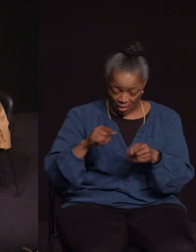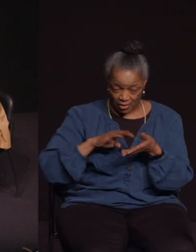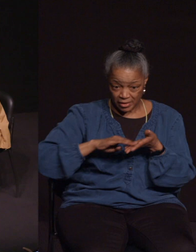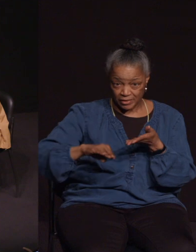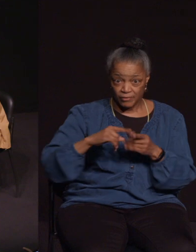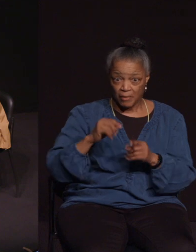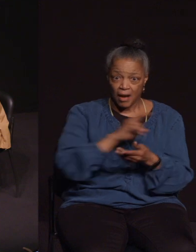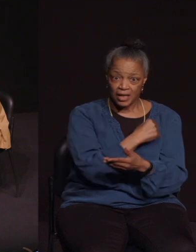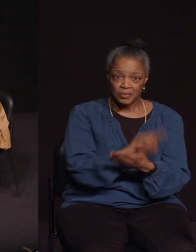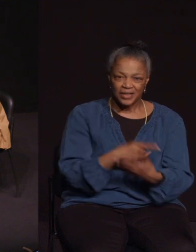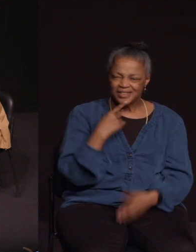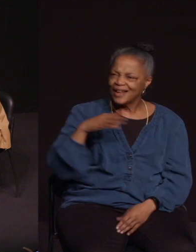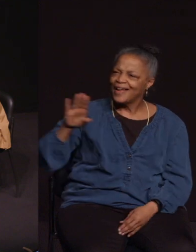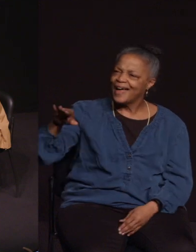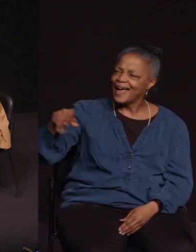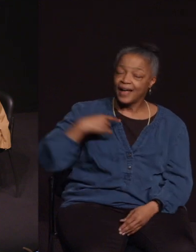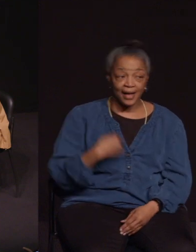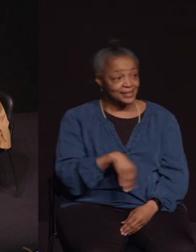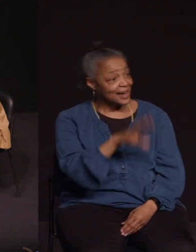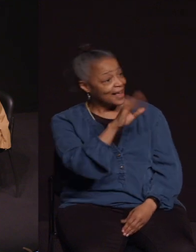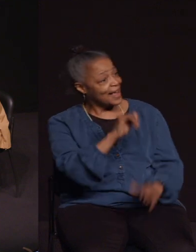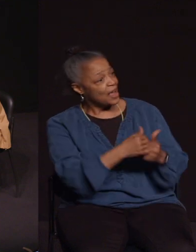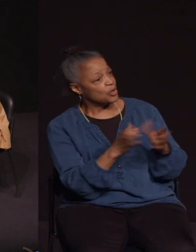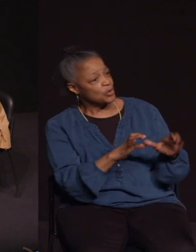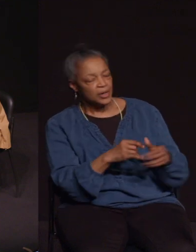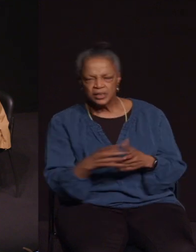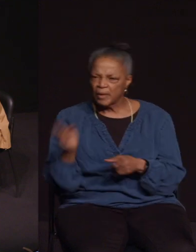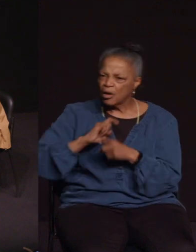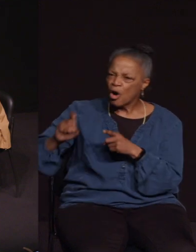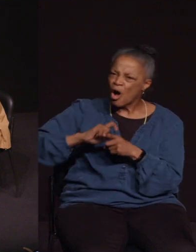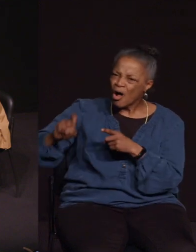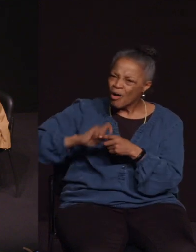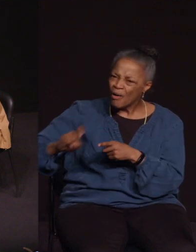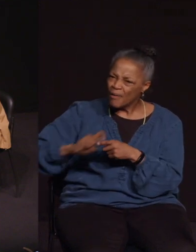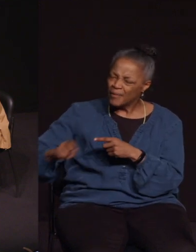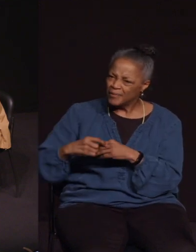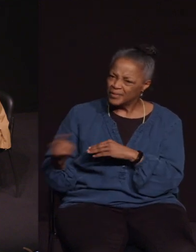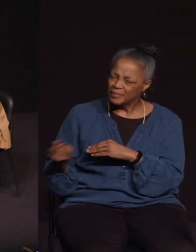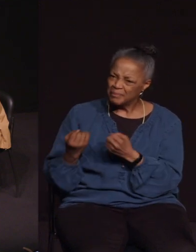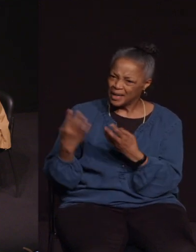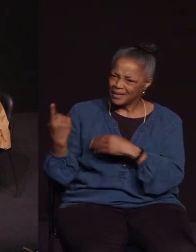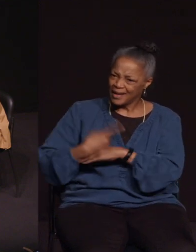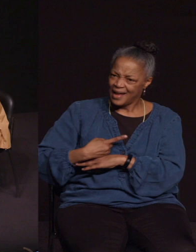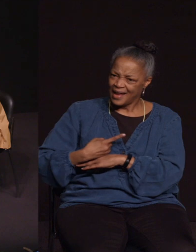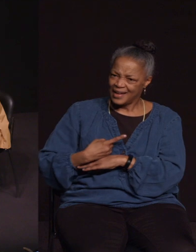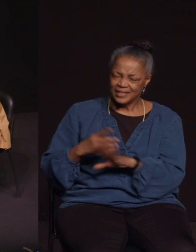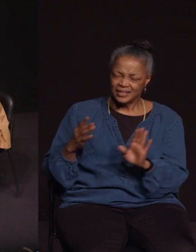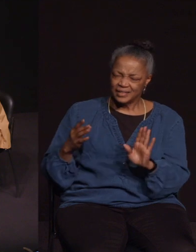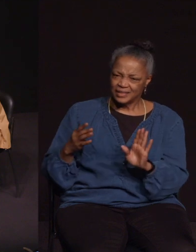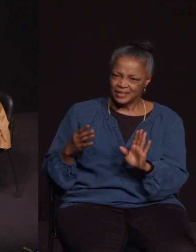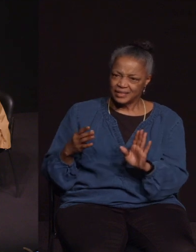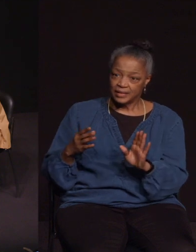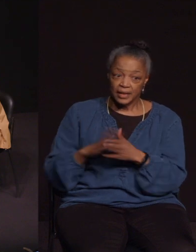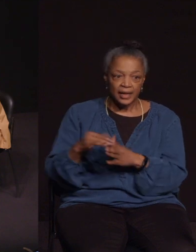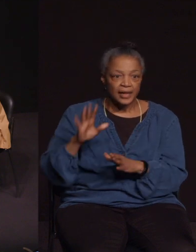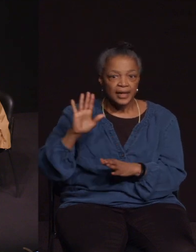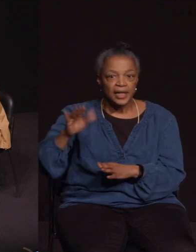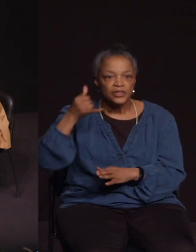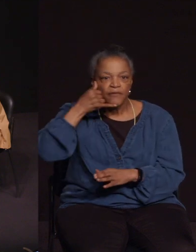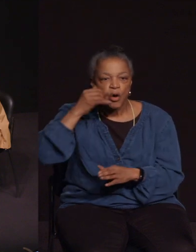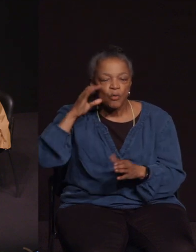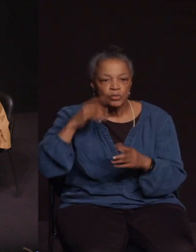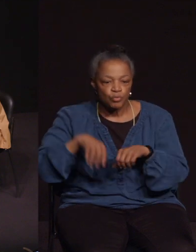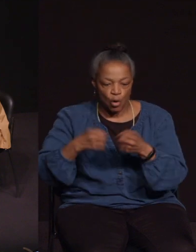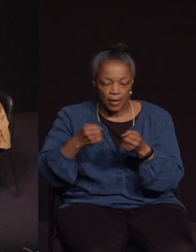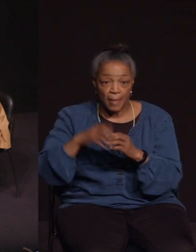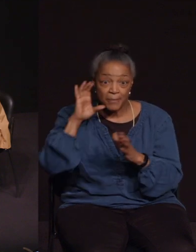discharged. And he like, "Hey." I'm like, "Hey, how you doing?" He like, "I've been calling you for days, and, you know, you've been out," or whatever. His phone was broke. Actually, the picture